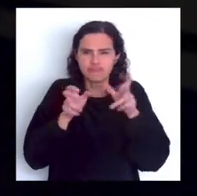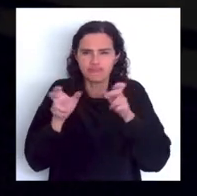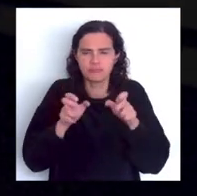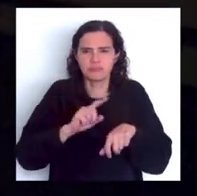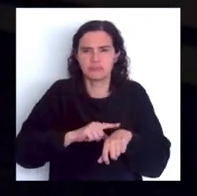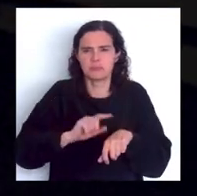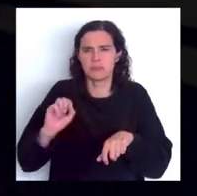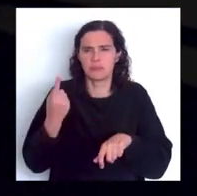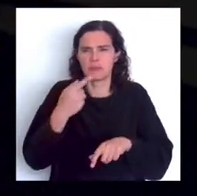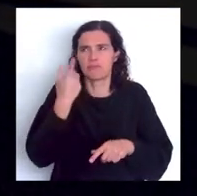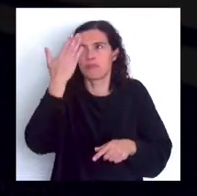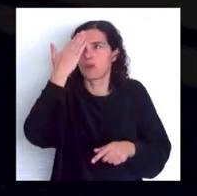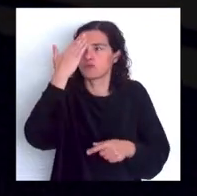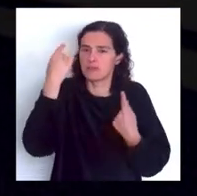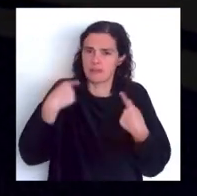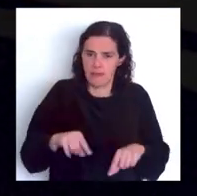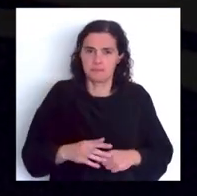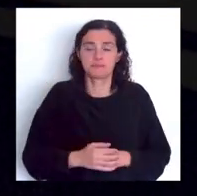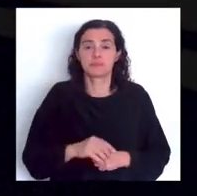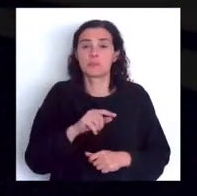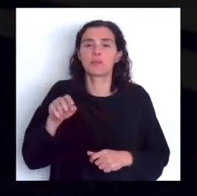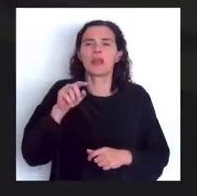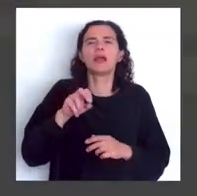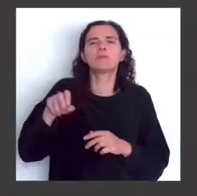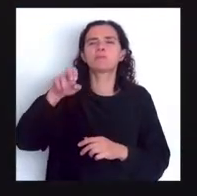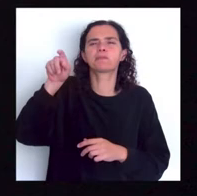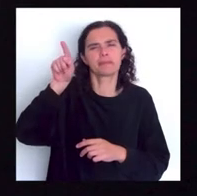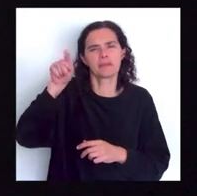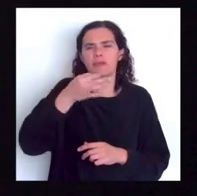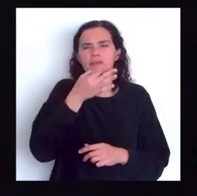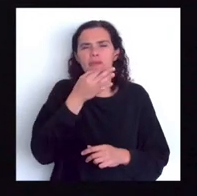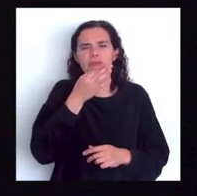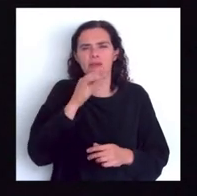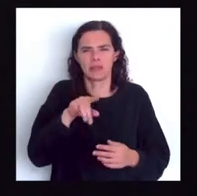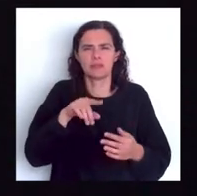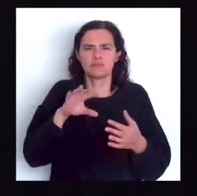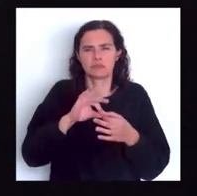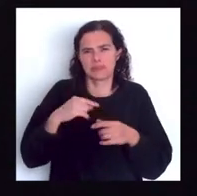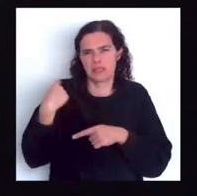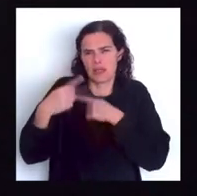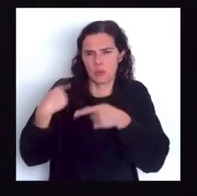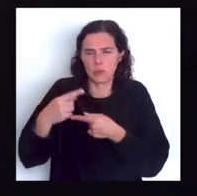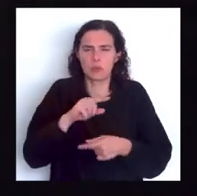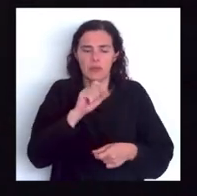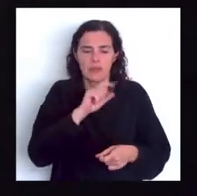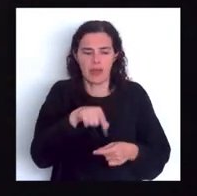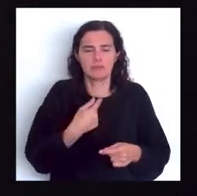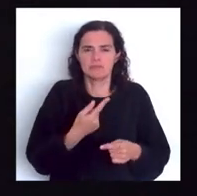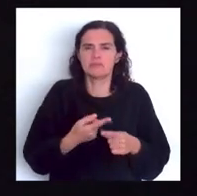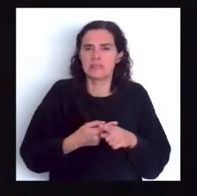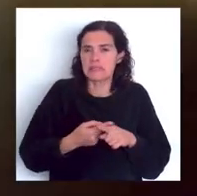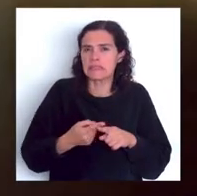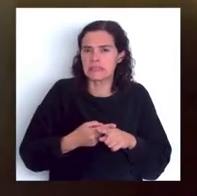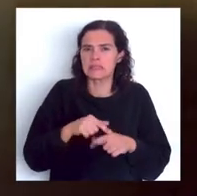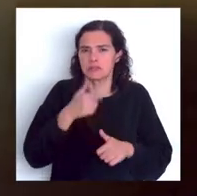first moment of consciousness. Upstairs, I talk about this ritual,